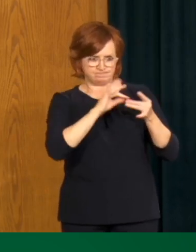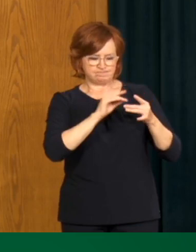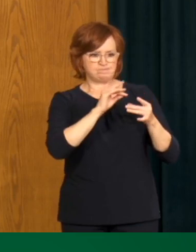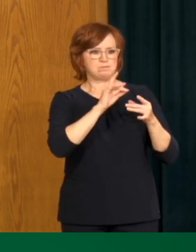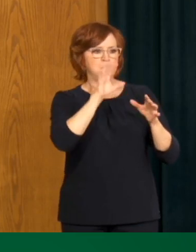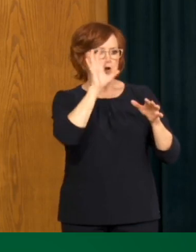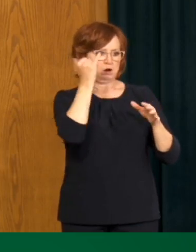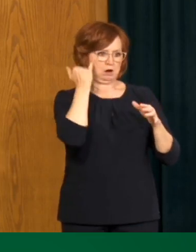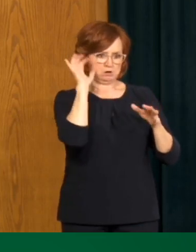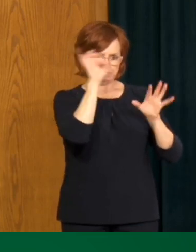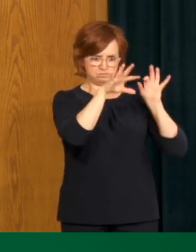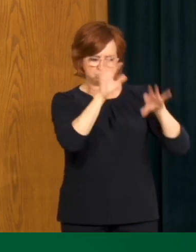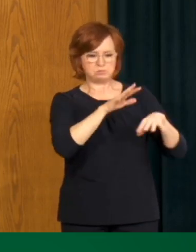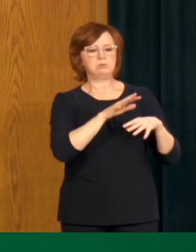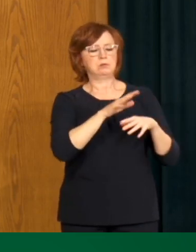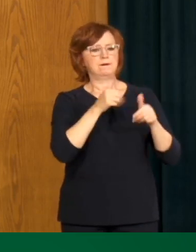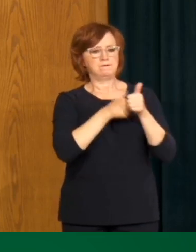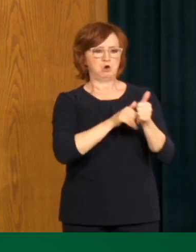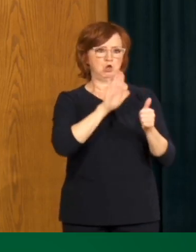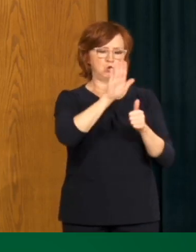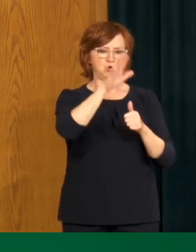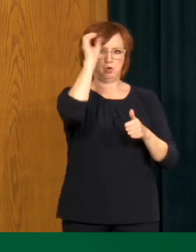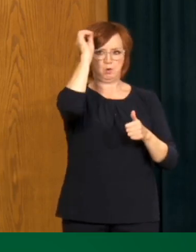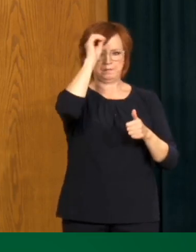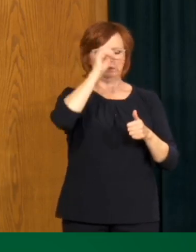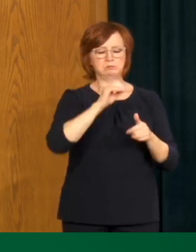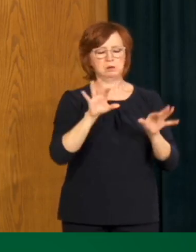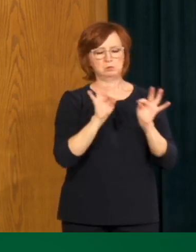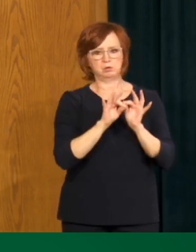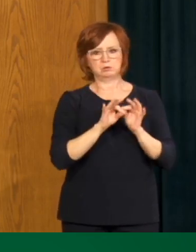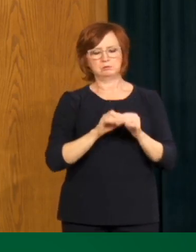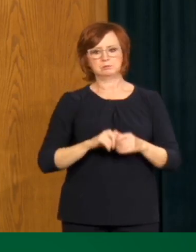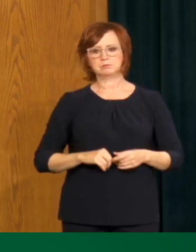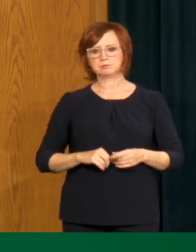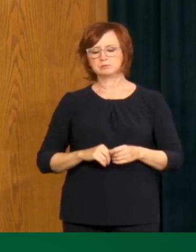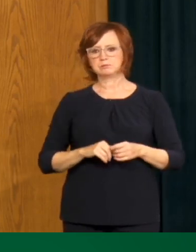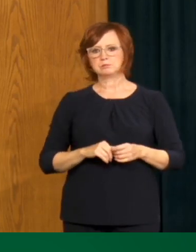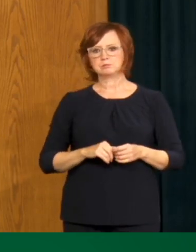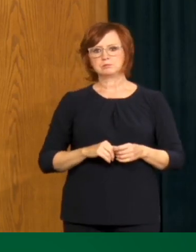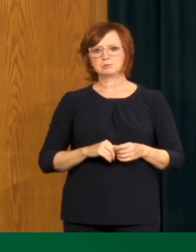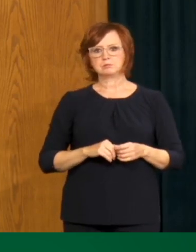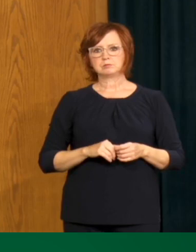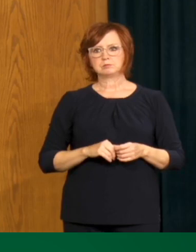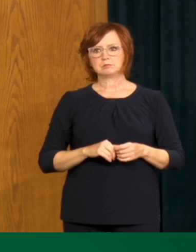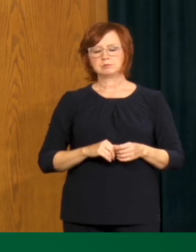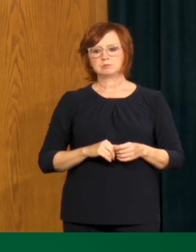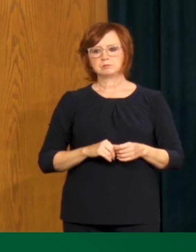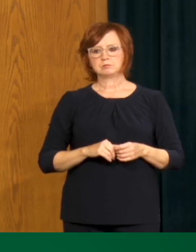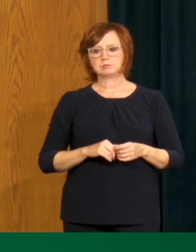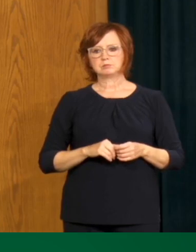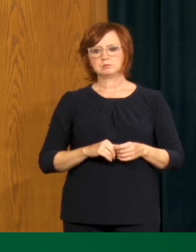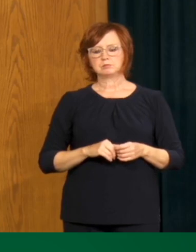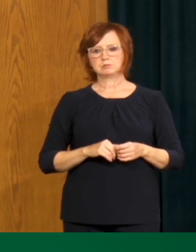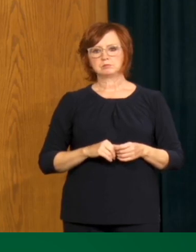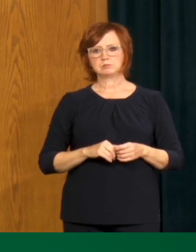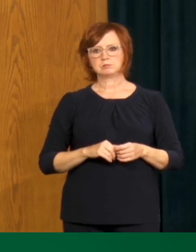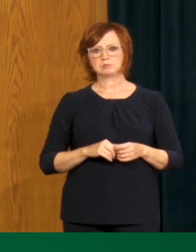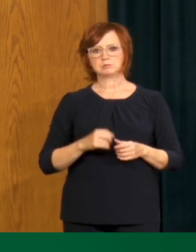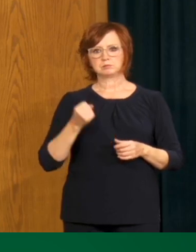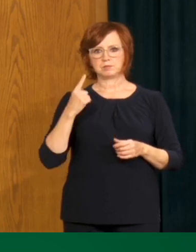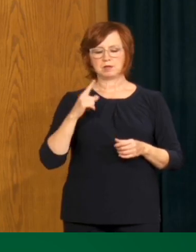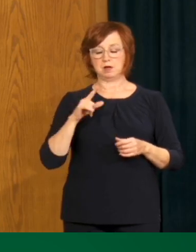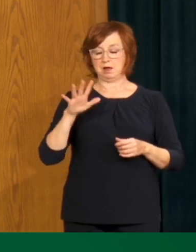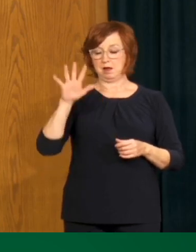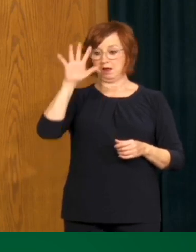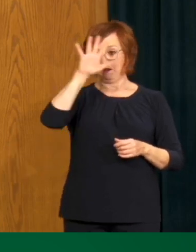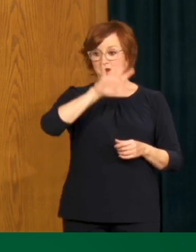communities in the Northwest currently again. And again, we have to understand that those transmission events can happen anywhere in Saskatchewan, and